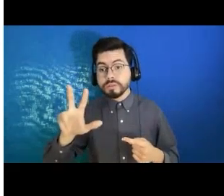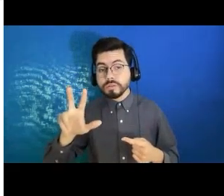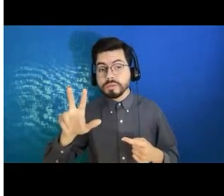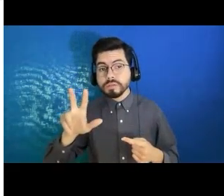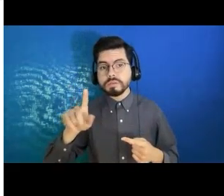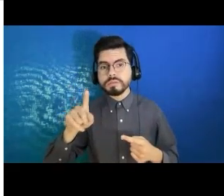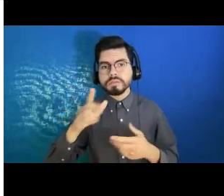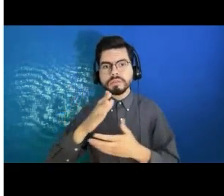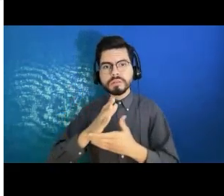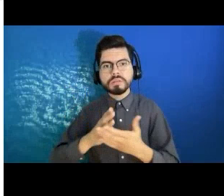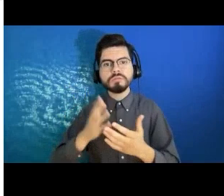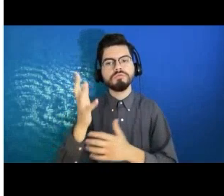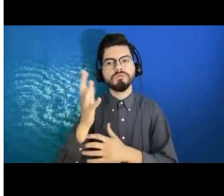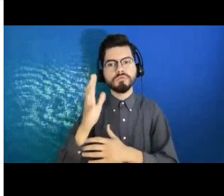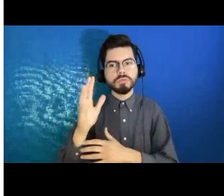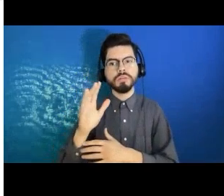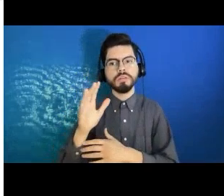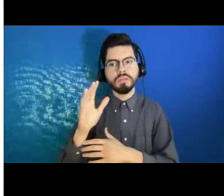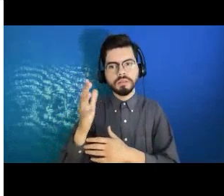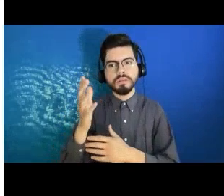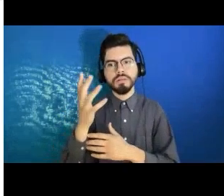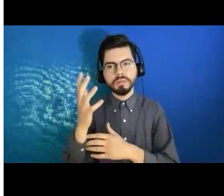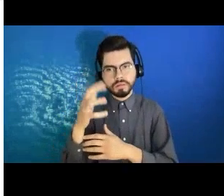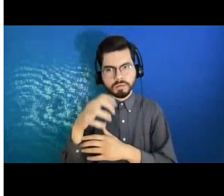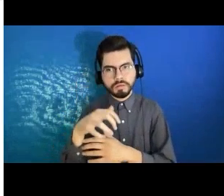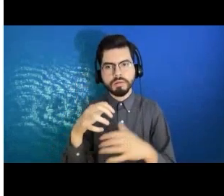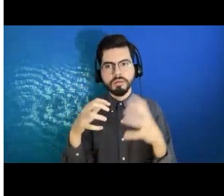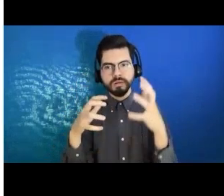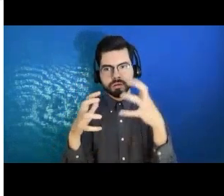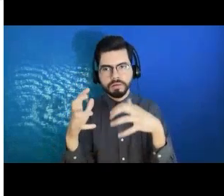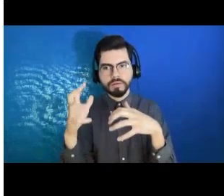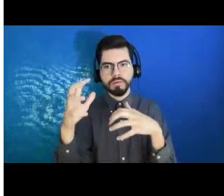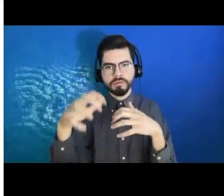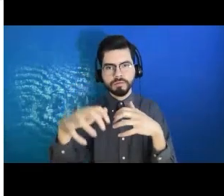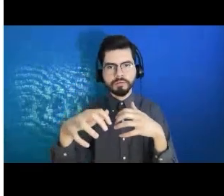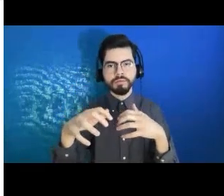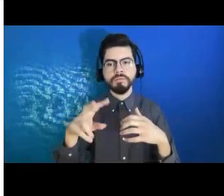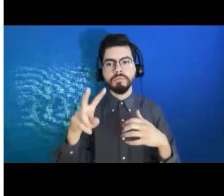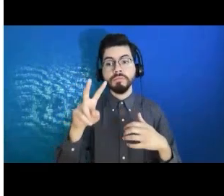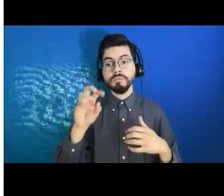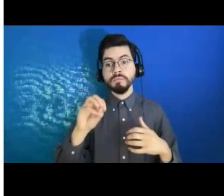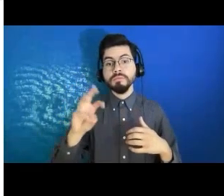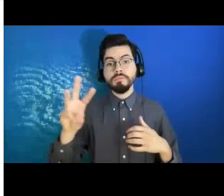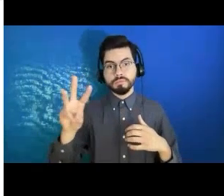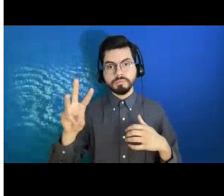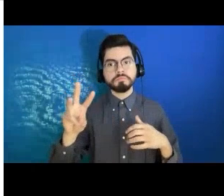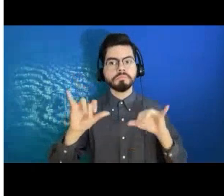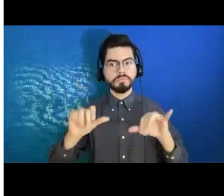little bit of tree kill here. If you go in 2006, you can still see it.